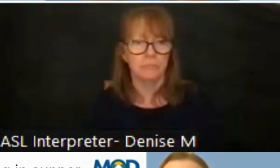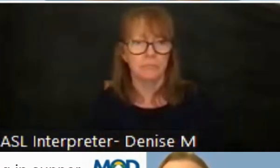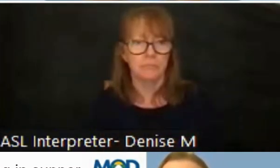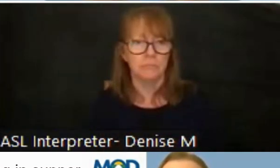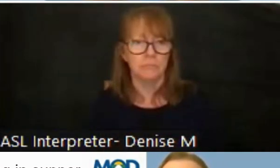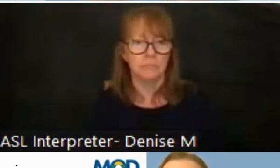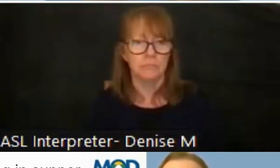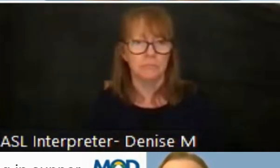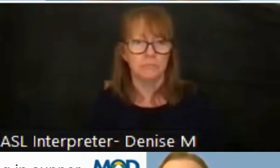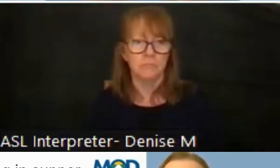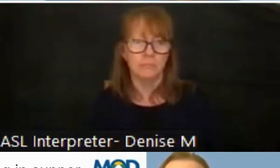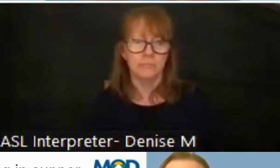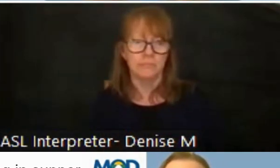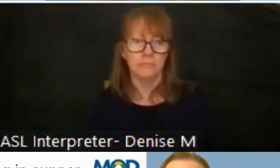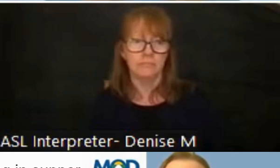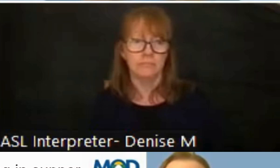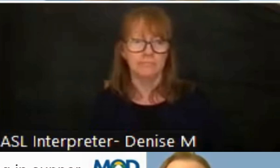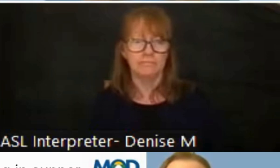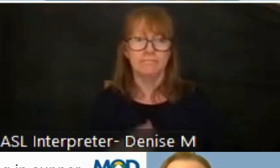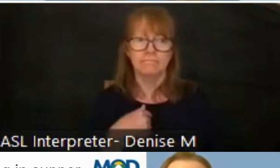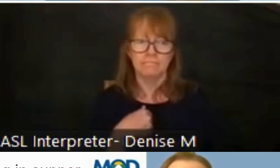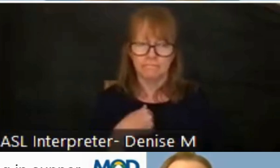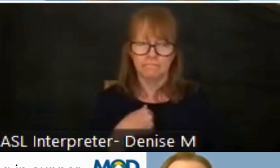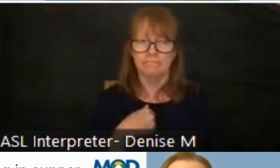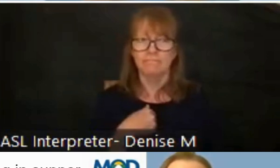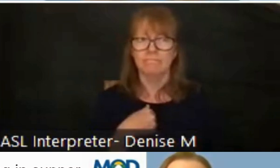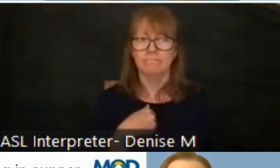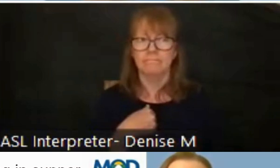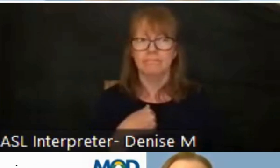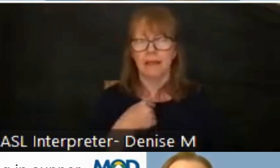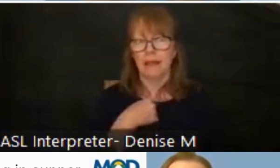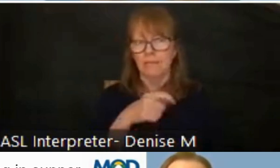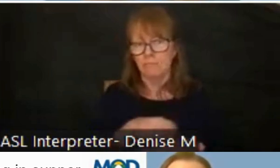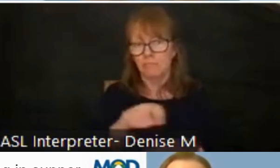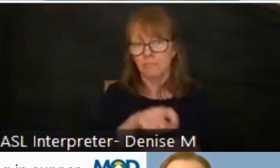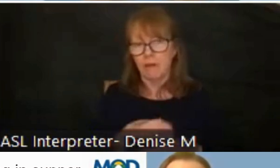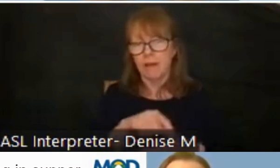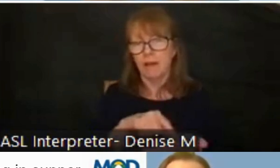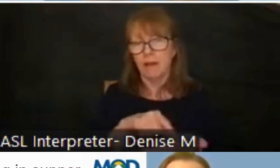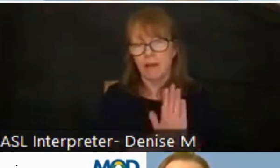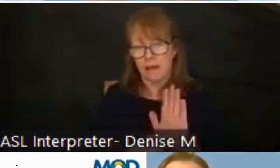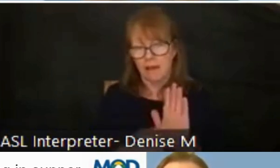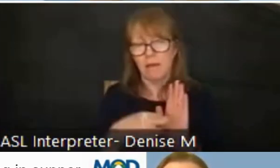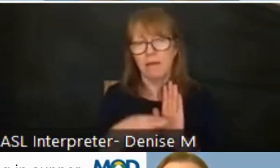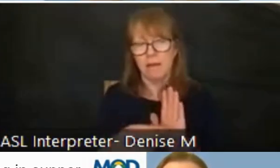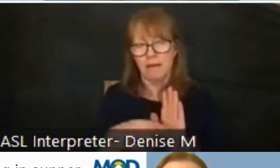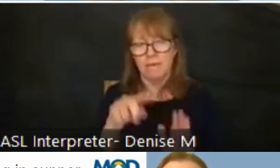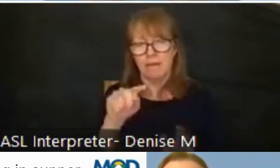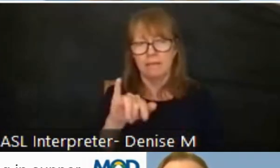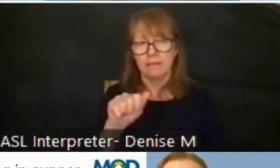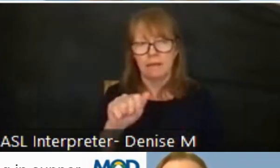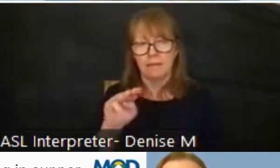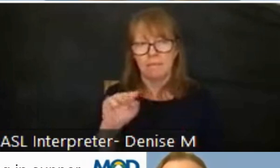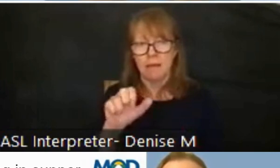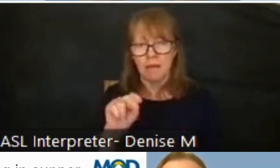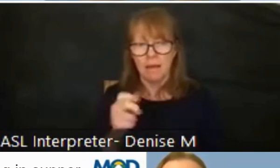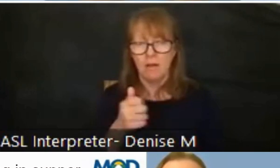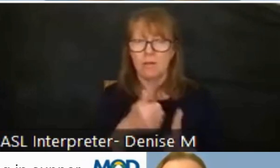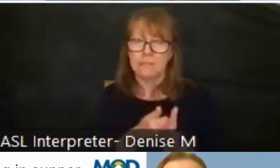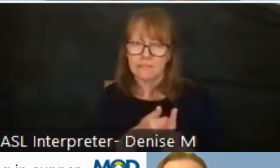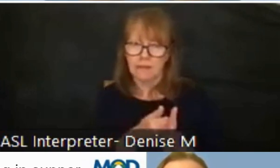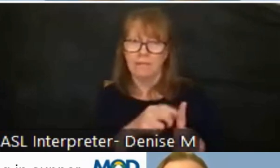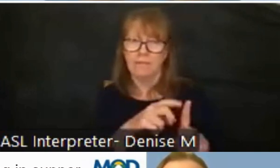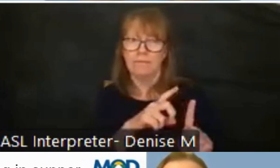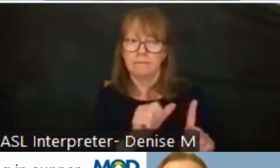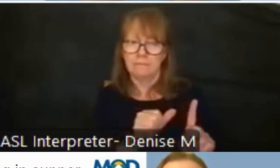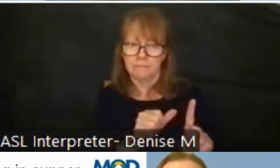this. I'm writing on behalf of my patient, Tia Mann. Tia meets the definition of a person with a disability. I have been